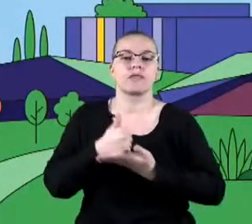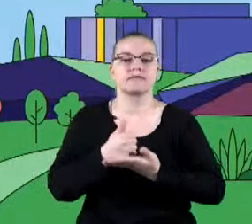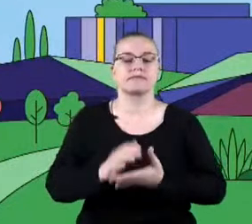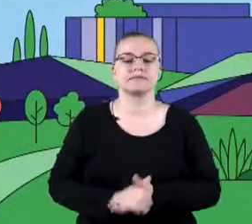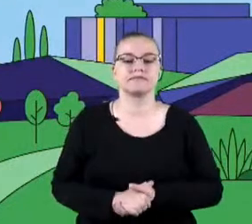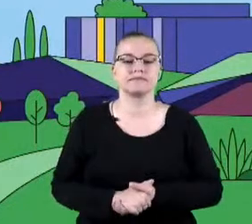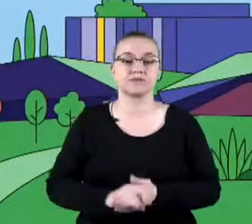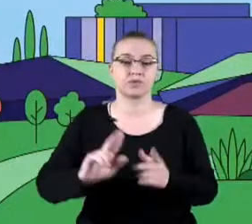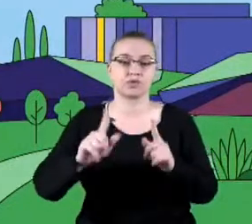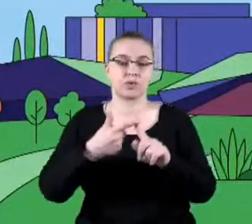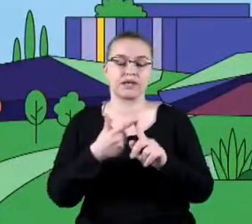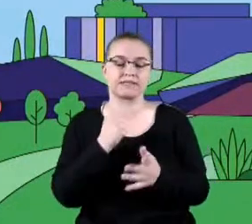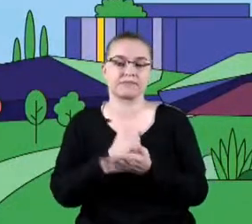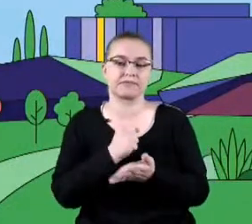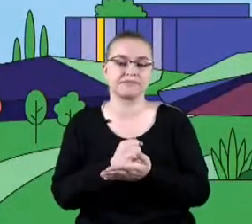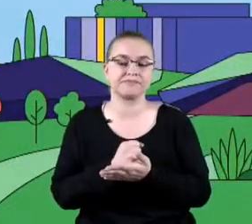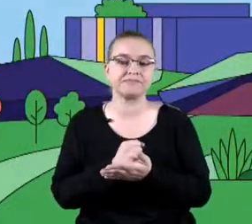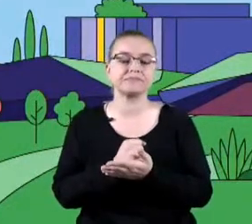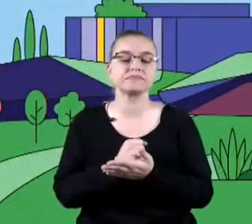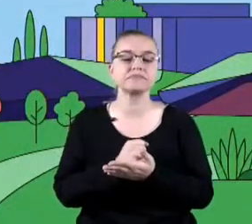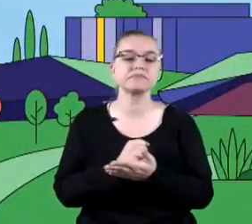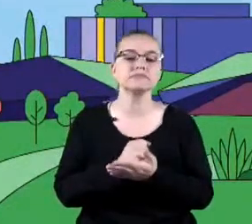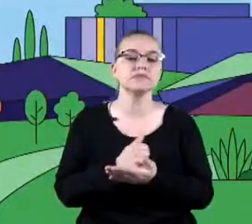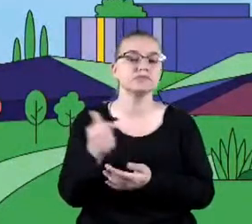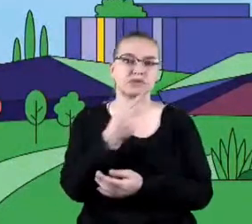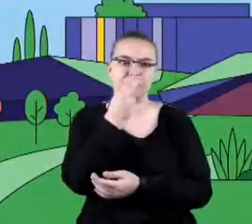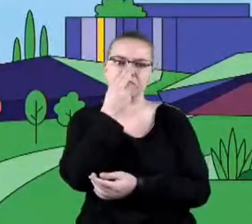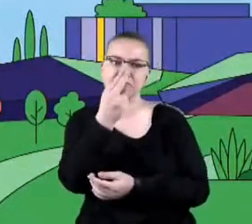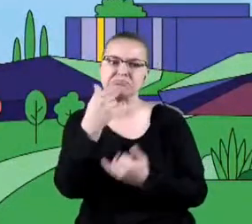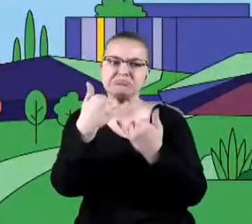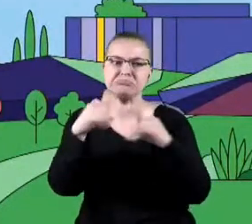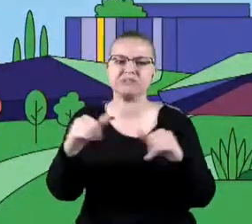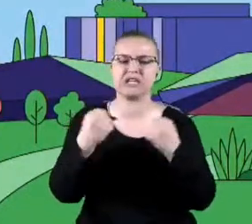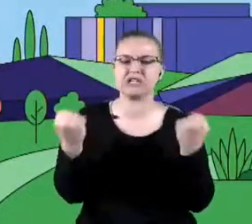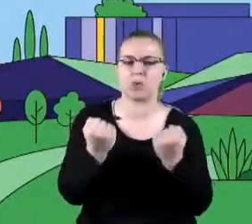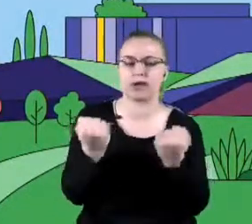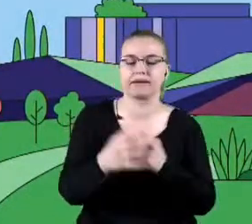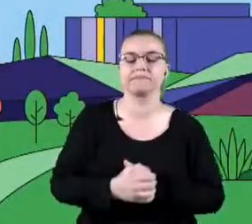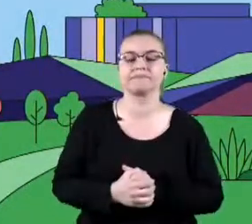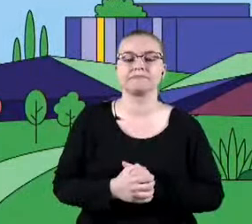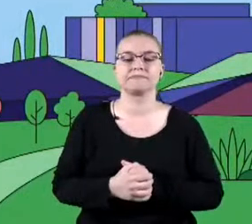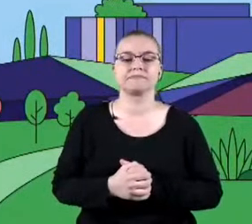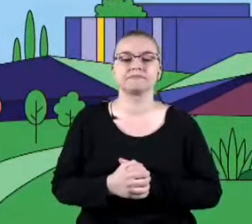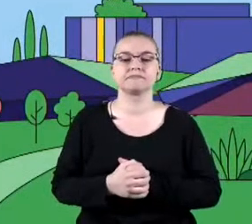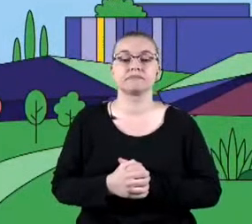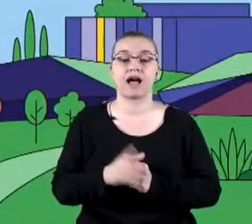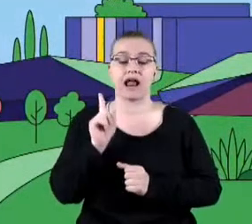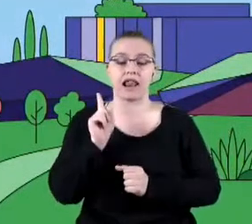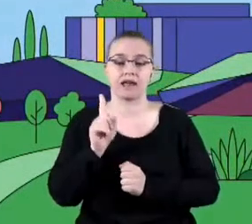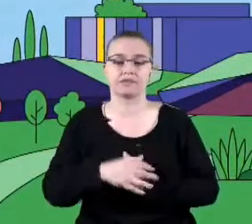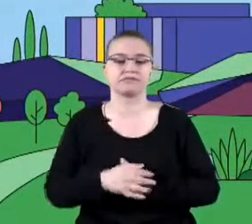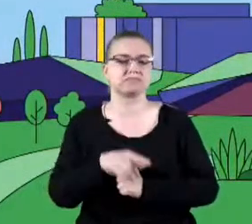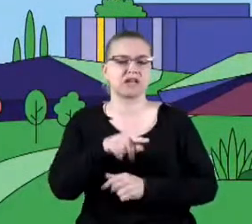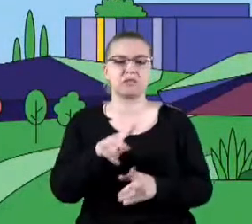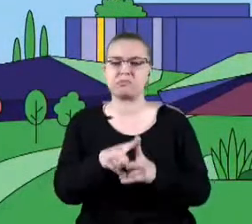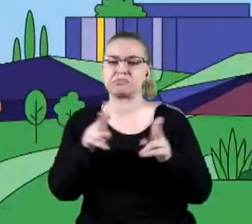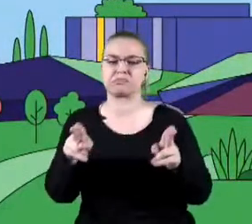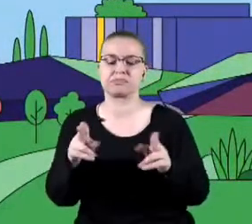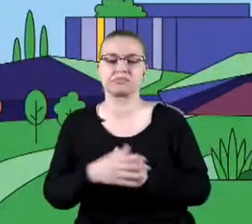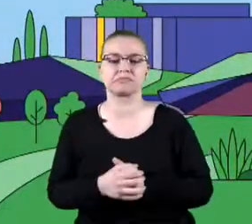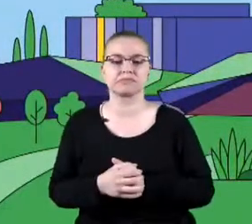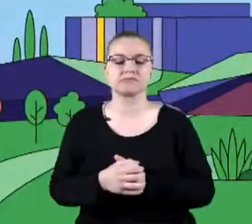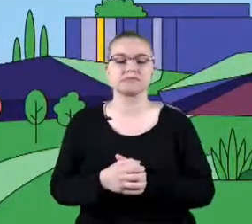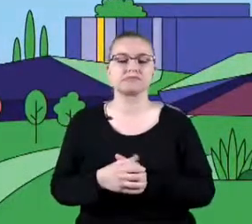Secondly, we have to look into other activities. Even though at that time it was affected by